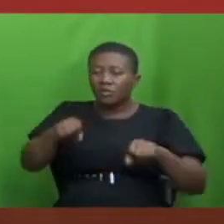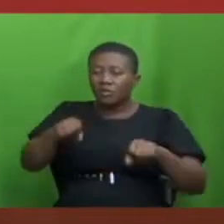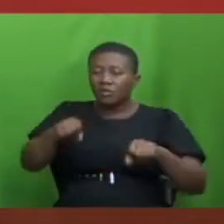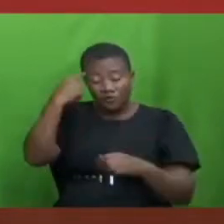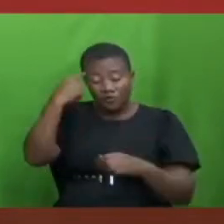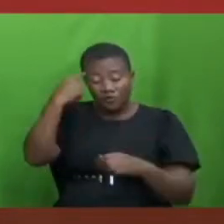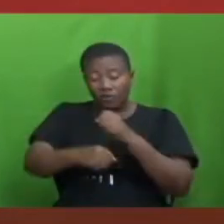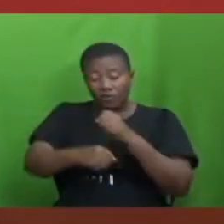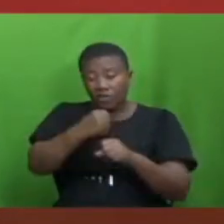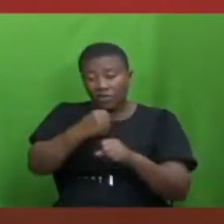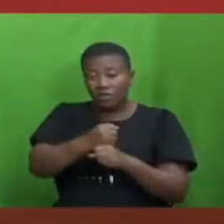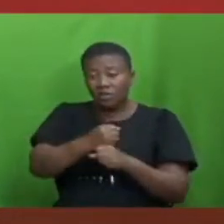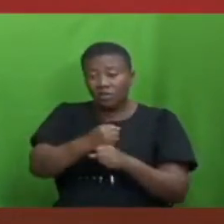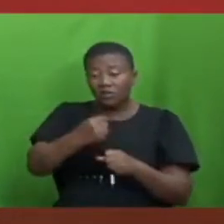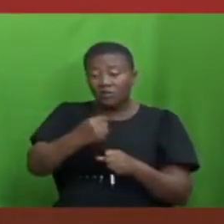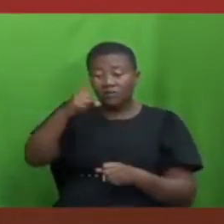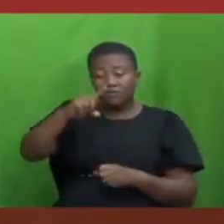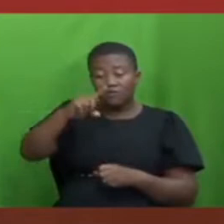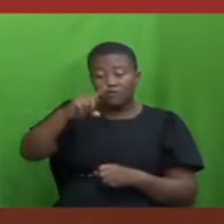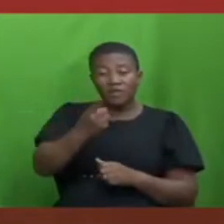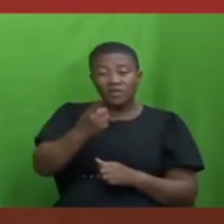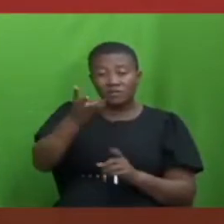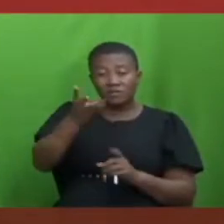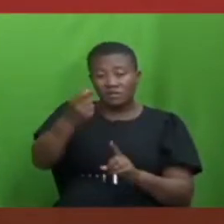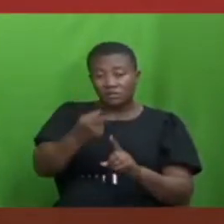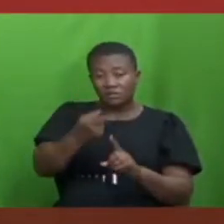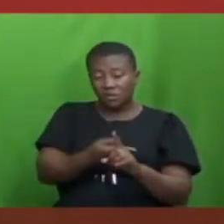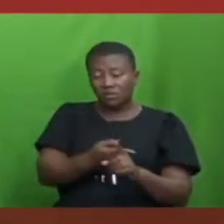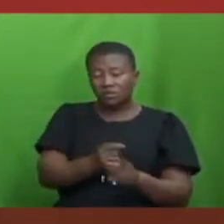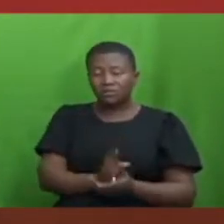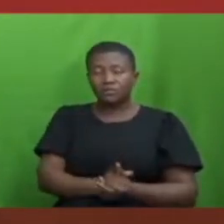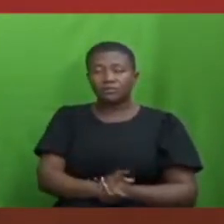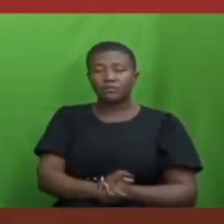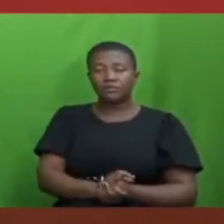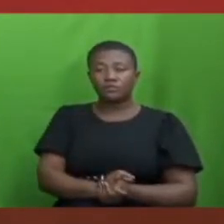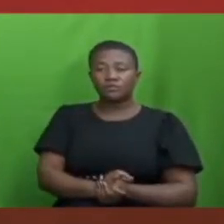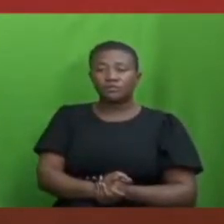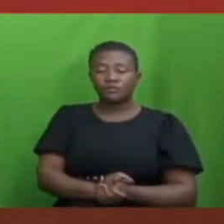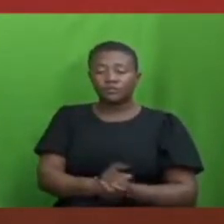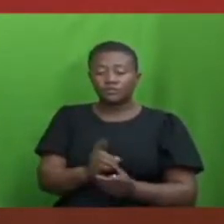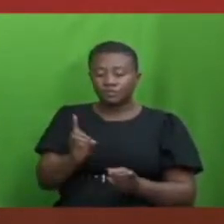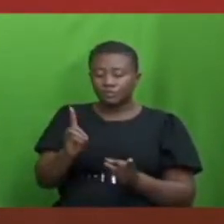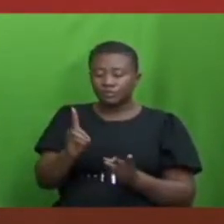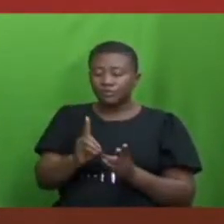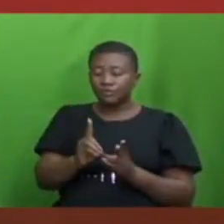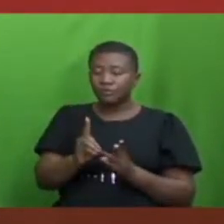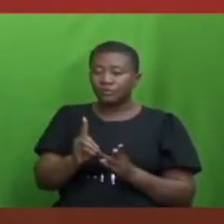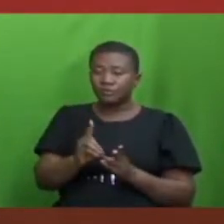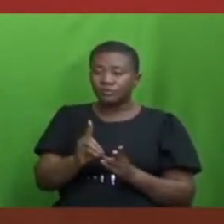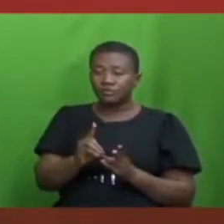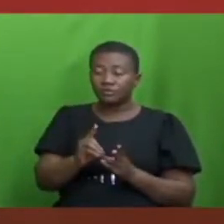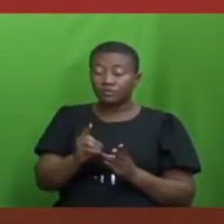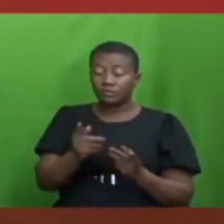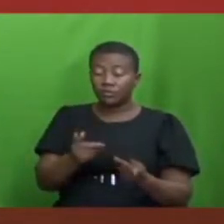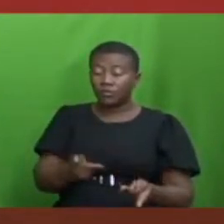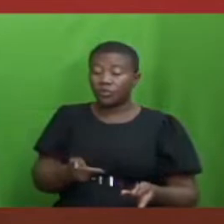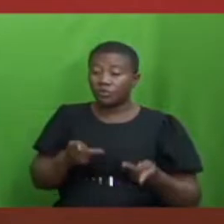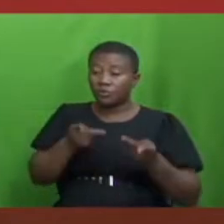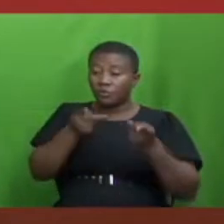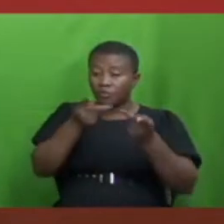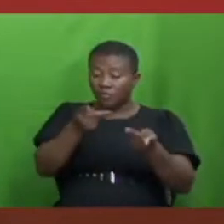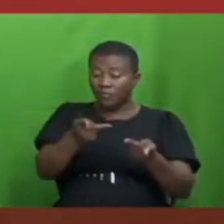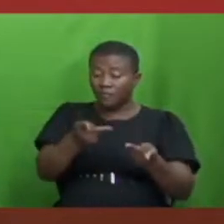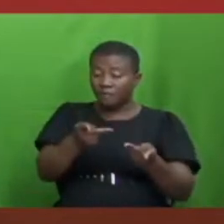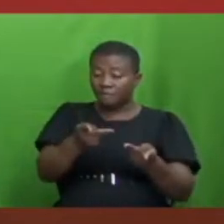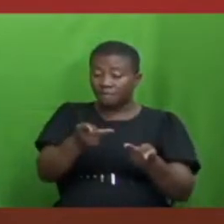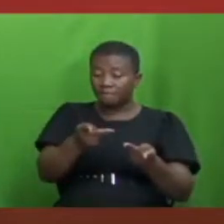up to the first 6 months of the financial year. D, a presentation of a